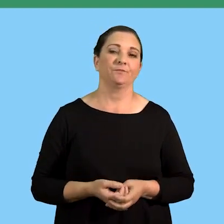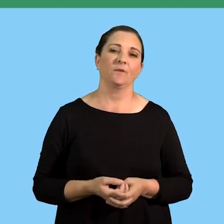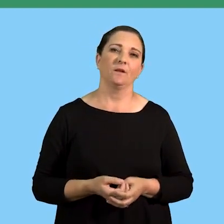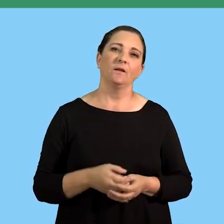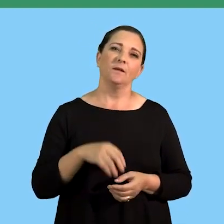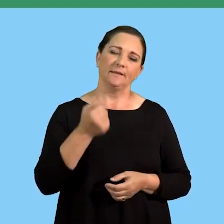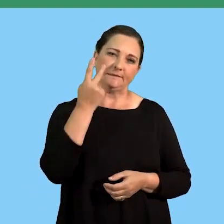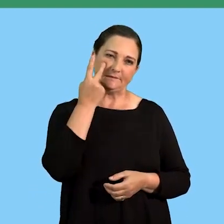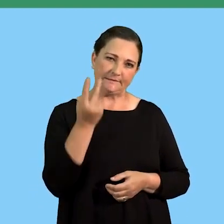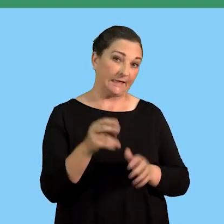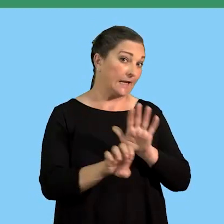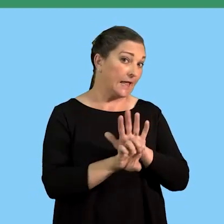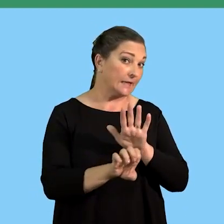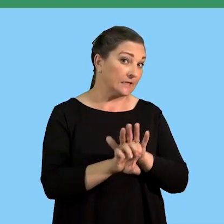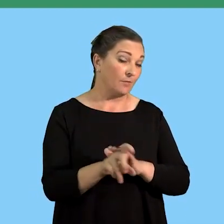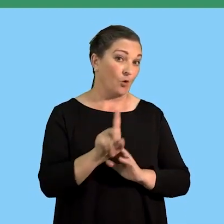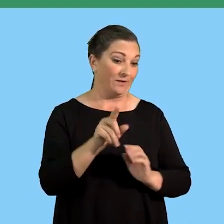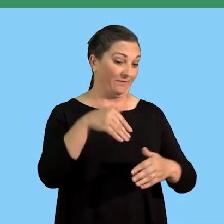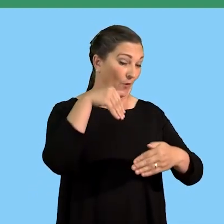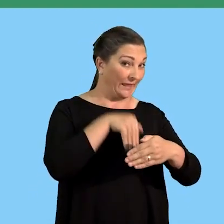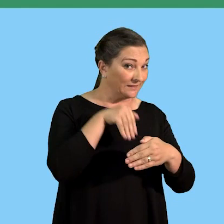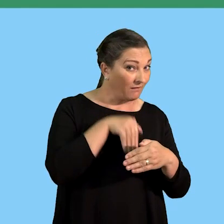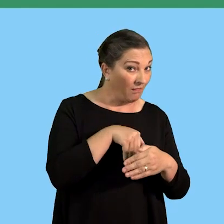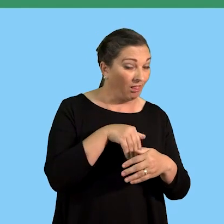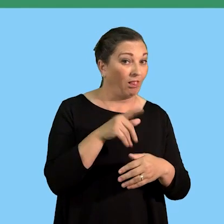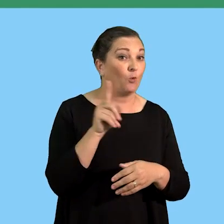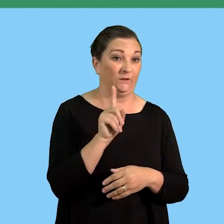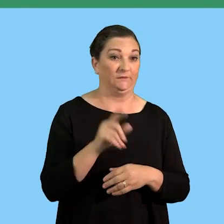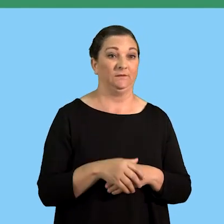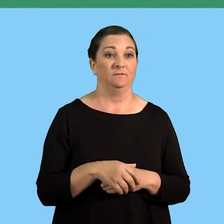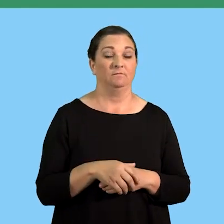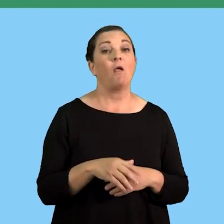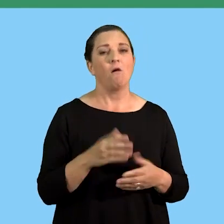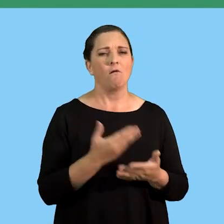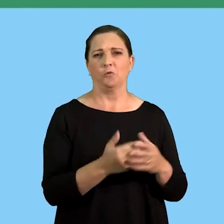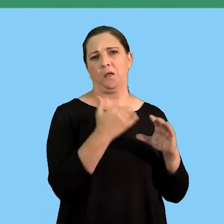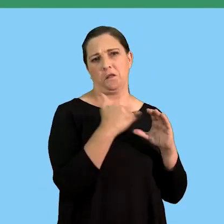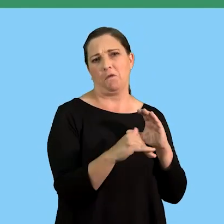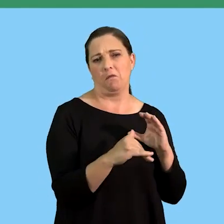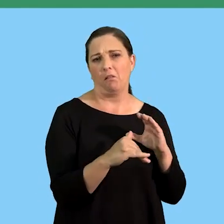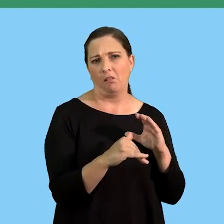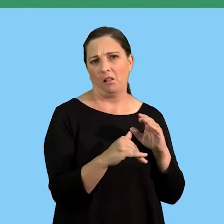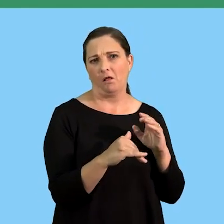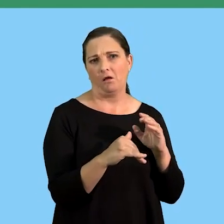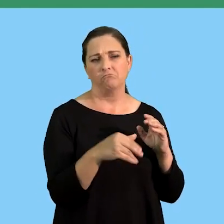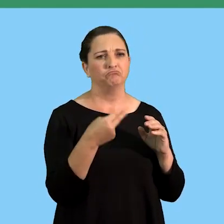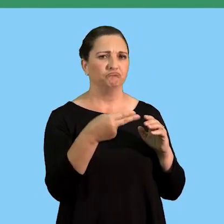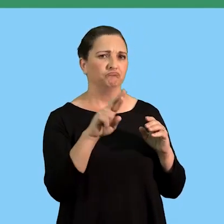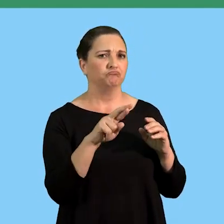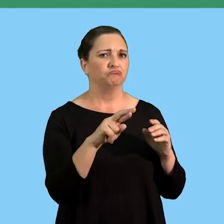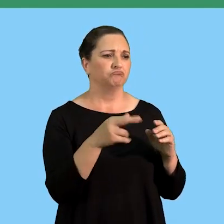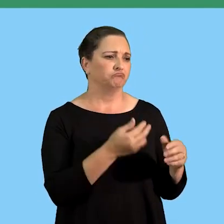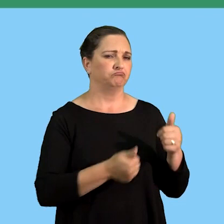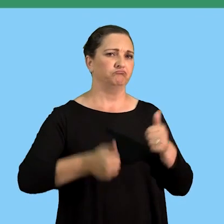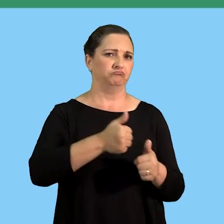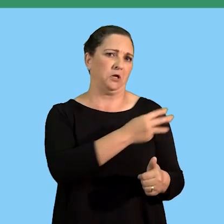let's look at the examples of internal. We can either use emails. So the human resource